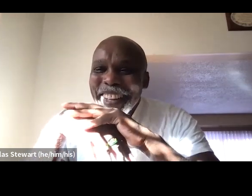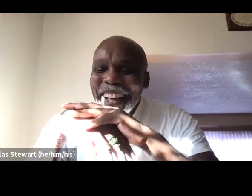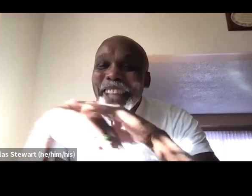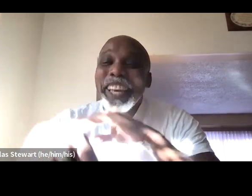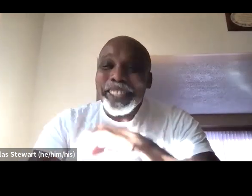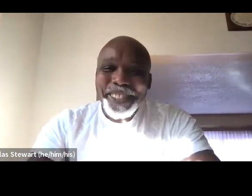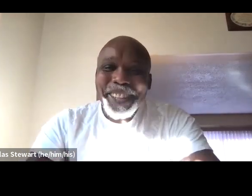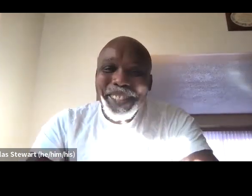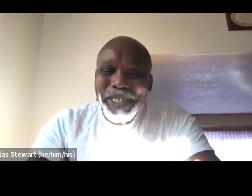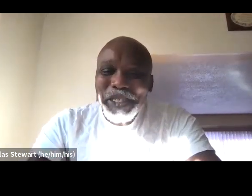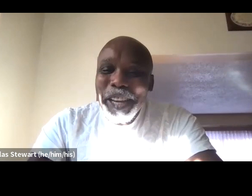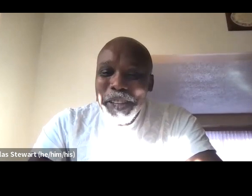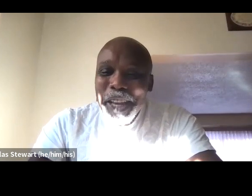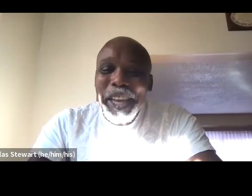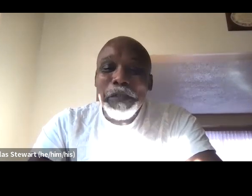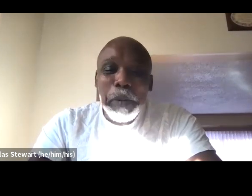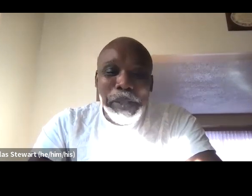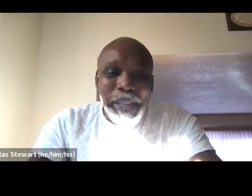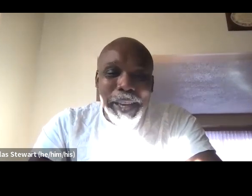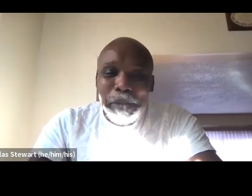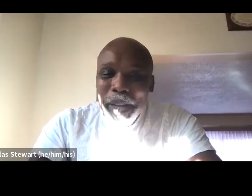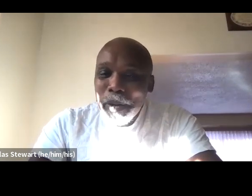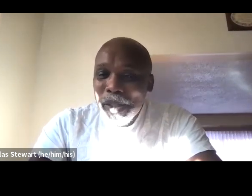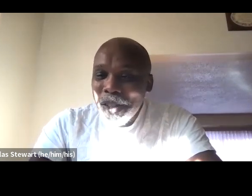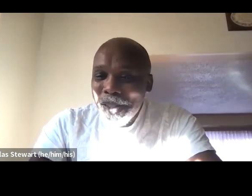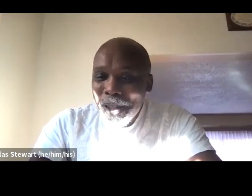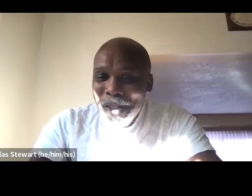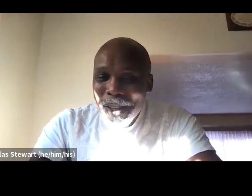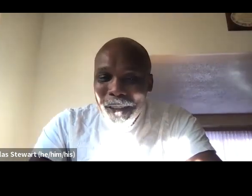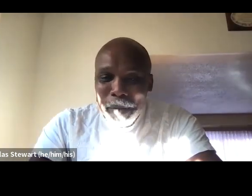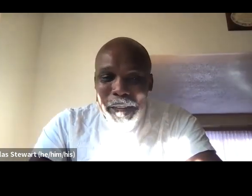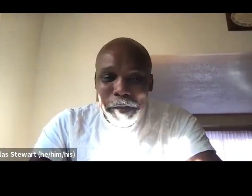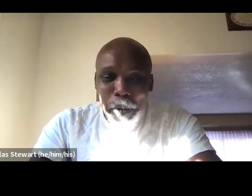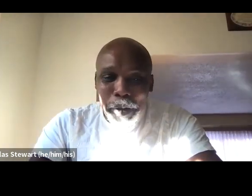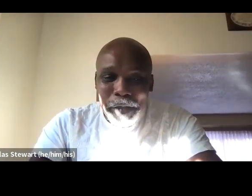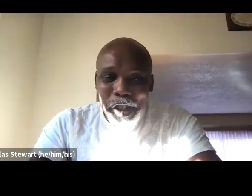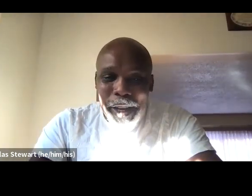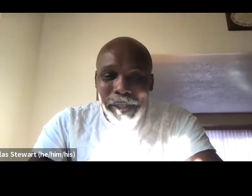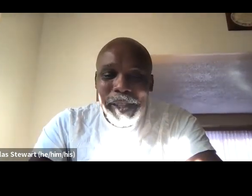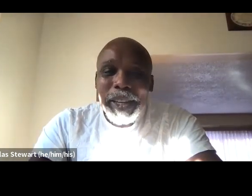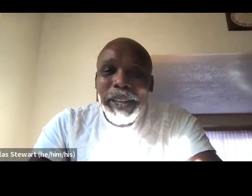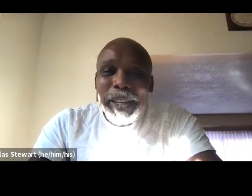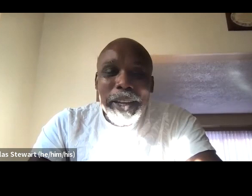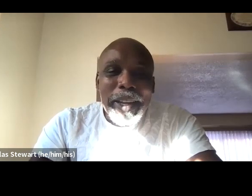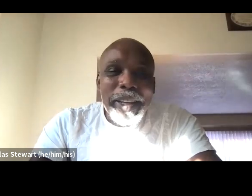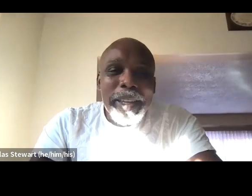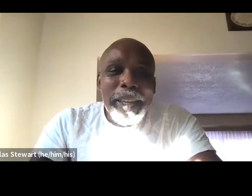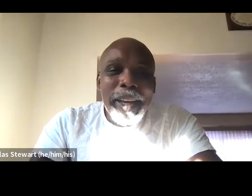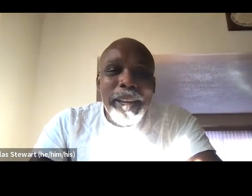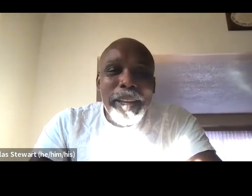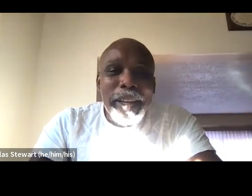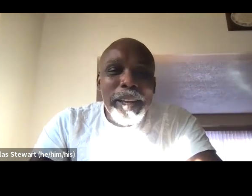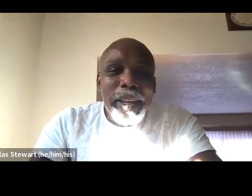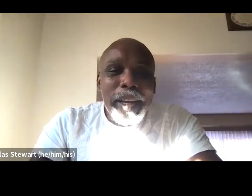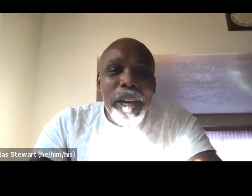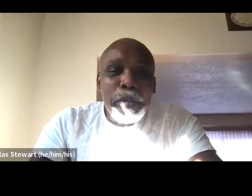privately? Yes. Oh, I Yeah, see. Okay. yeah, a few people said yes. Oh, sorry, I should say, yeah, I'm getting That's a okay. private That's chat. okay. I just wanted to make sure everything was working